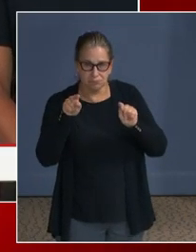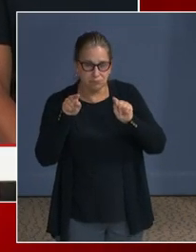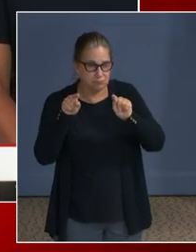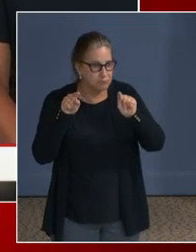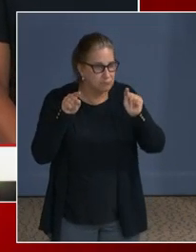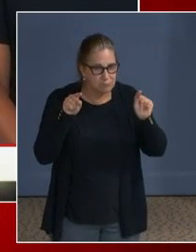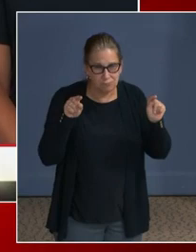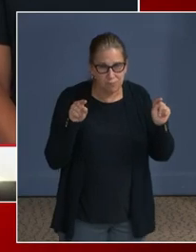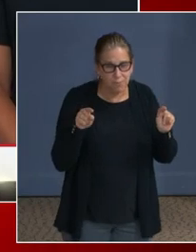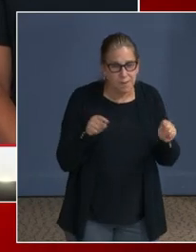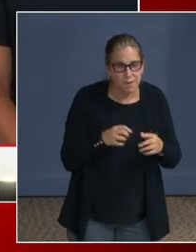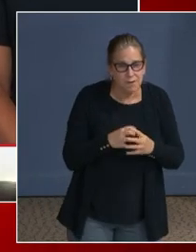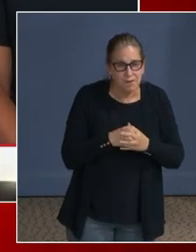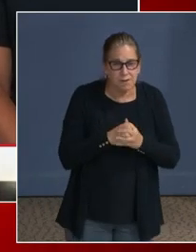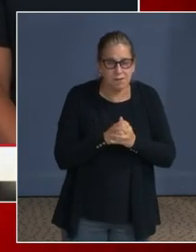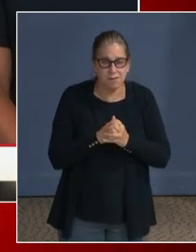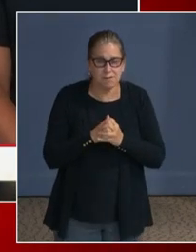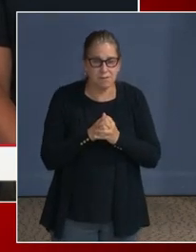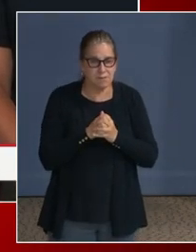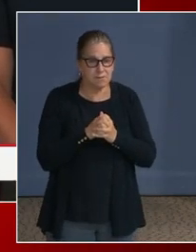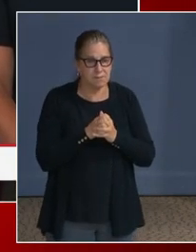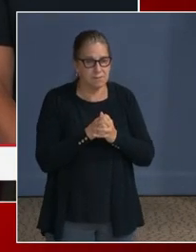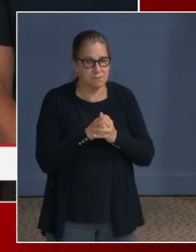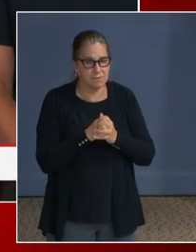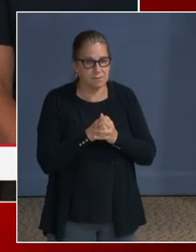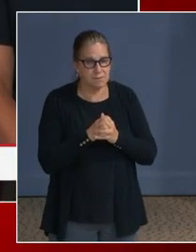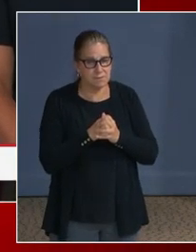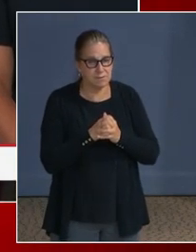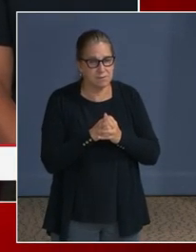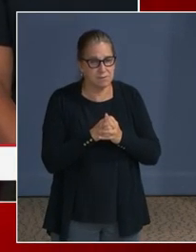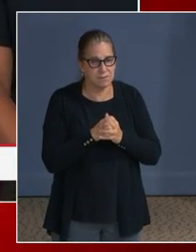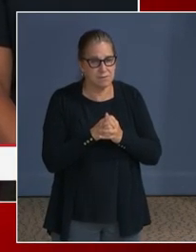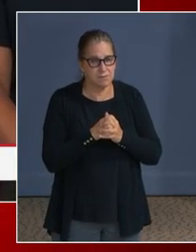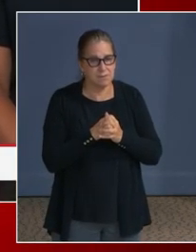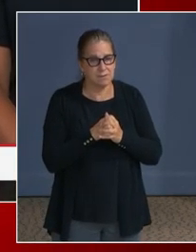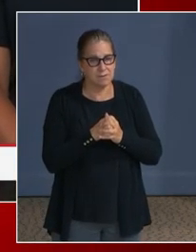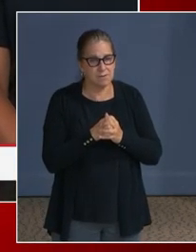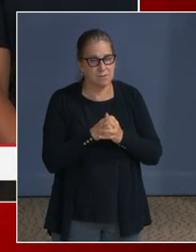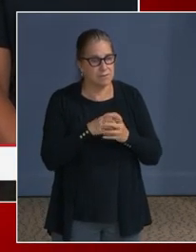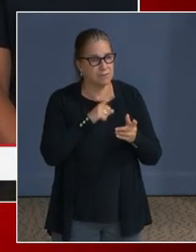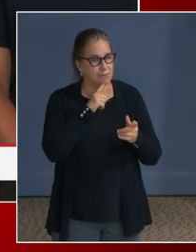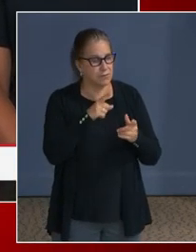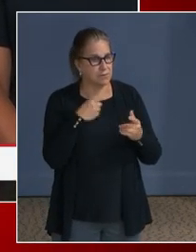incredible it is that what's happening in Portland in terms of